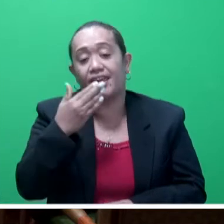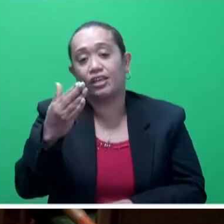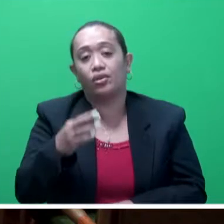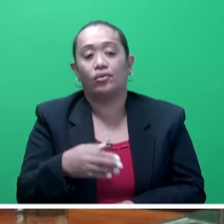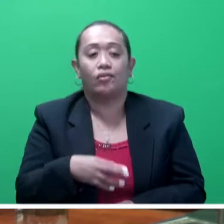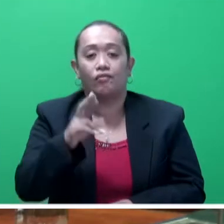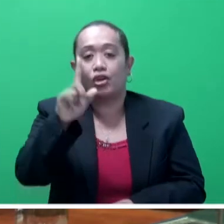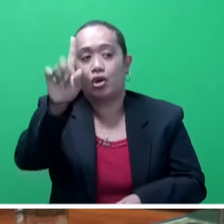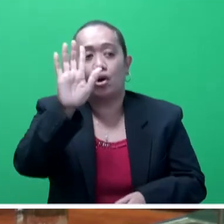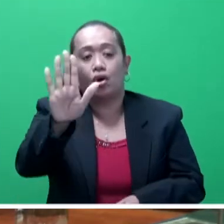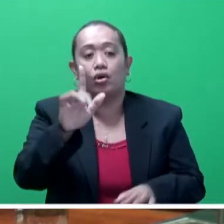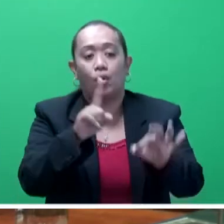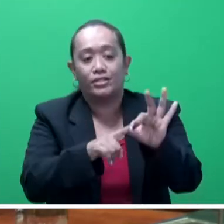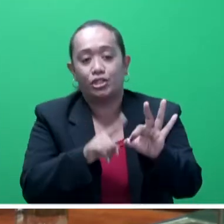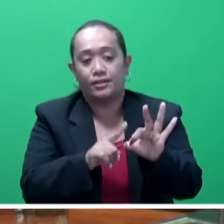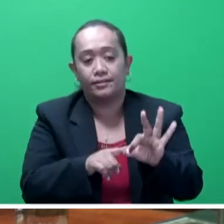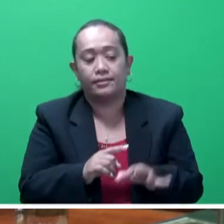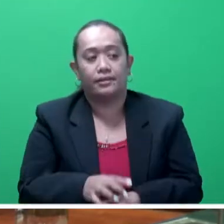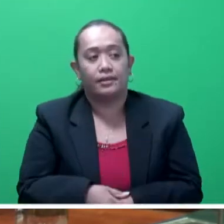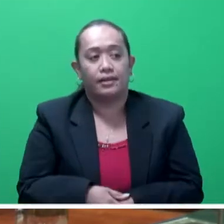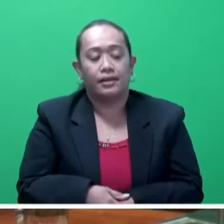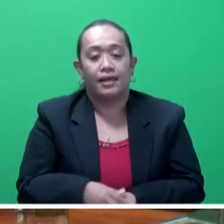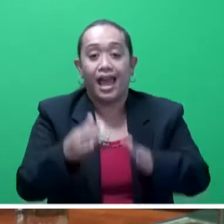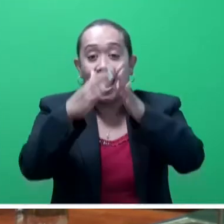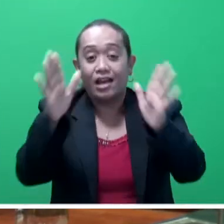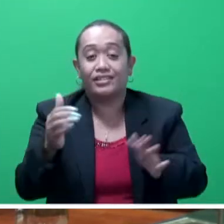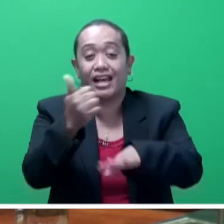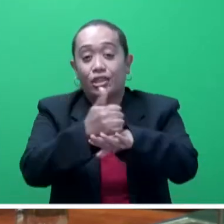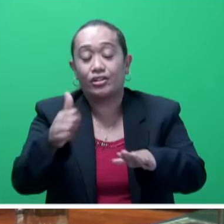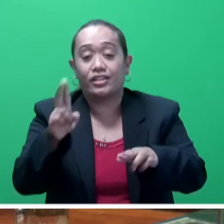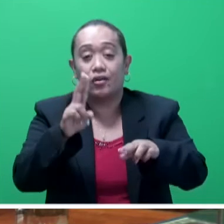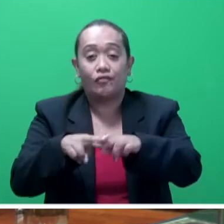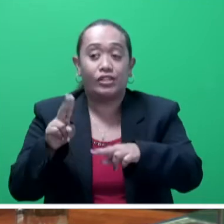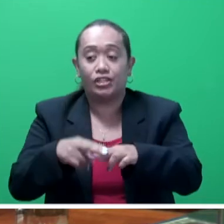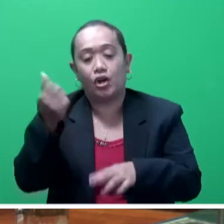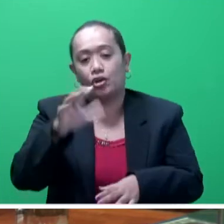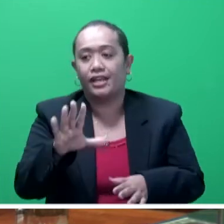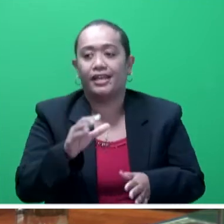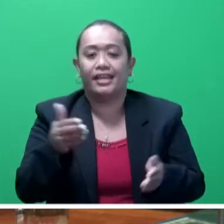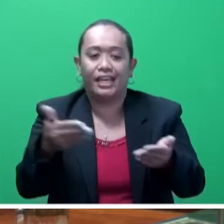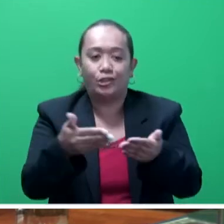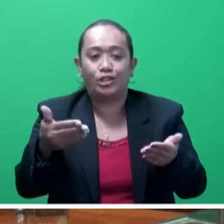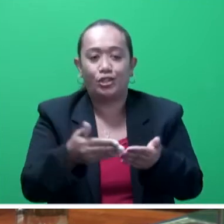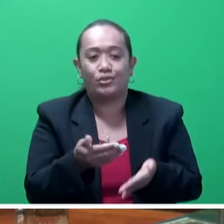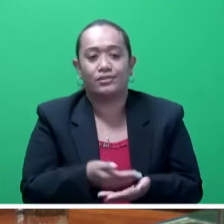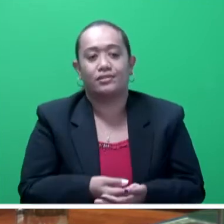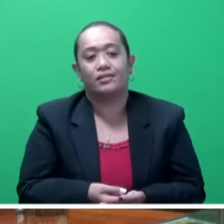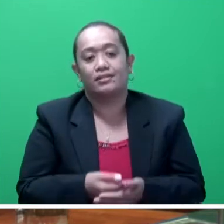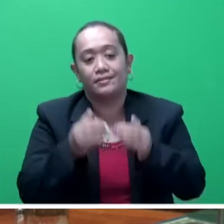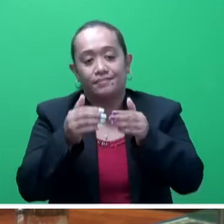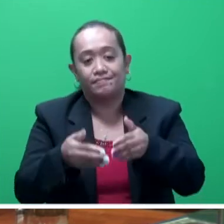question. Mr. Speaker, sir, the Housing Authority of Fiji introduced a debt relief assistance program